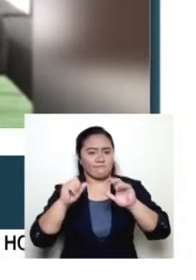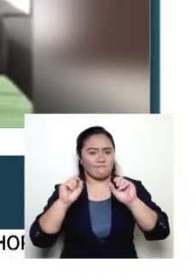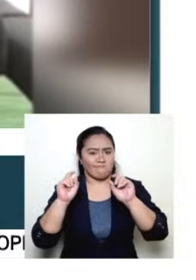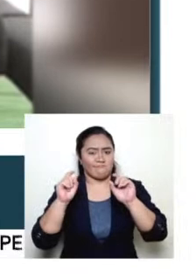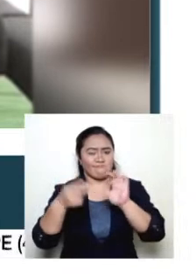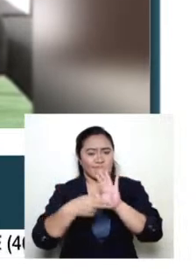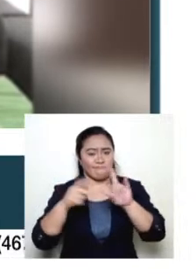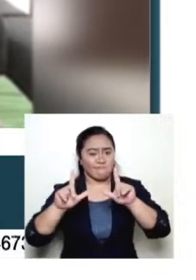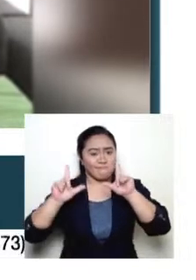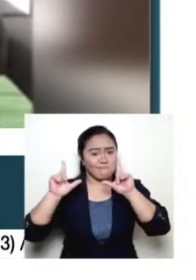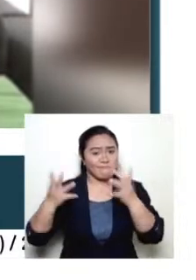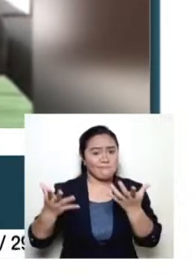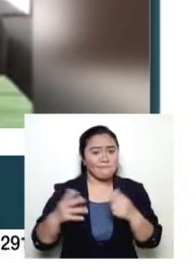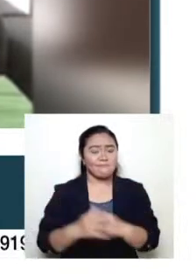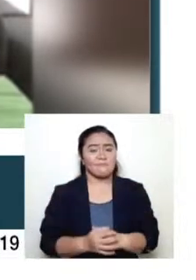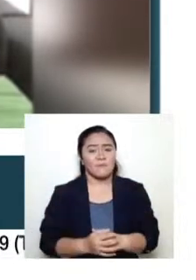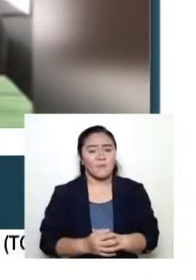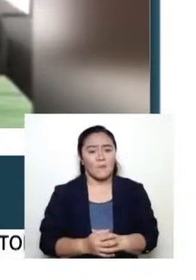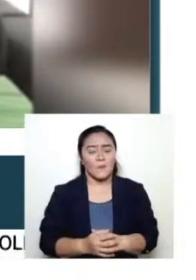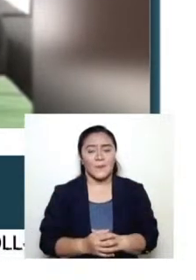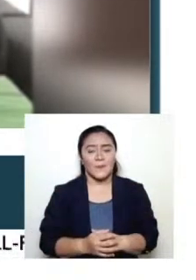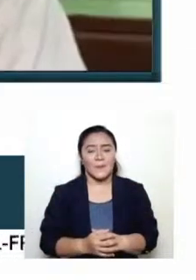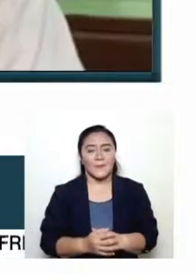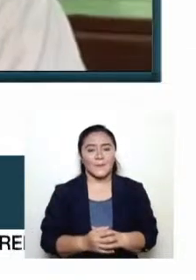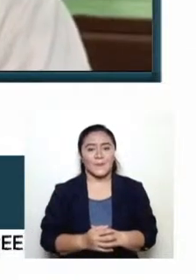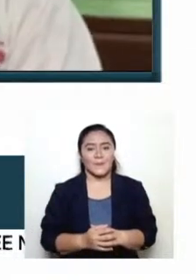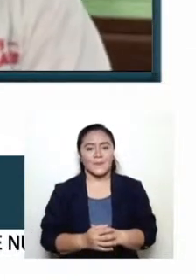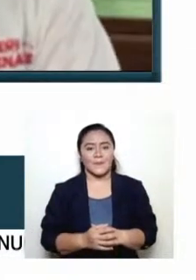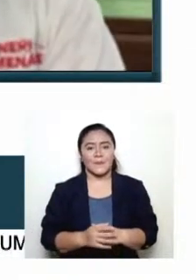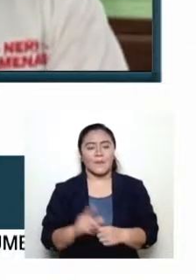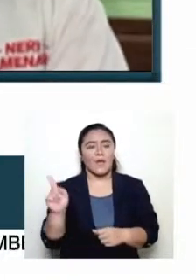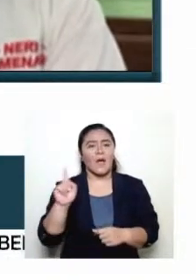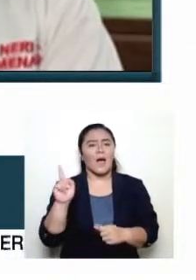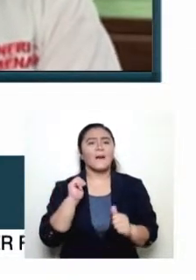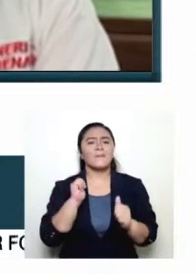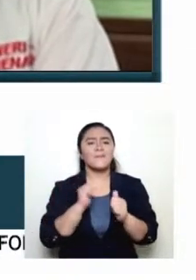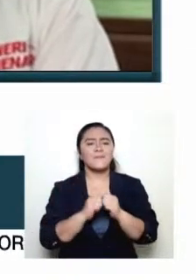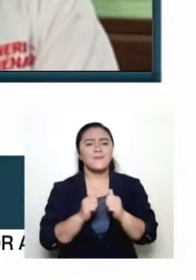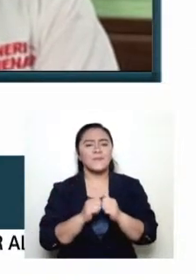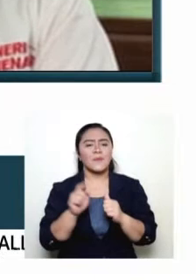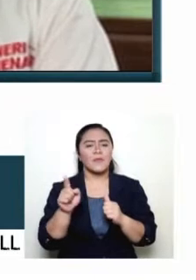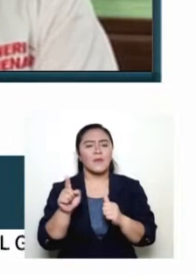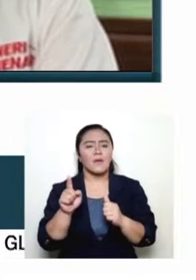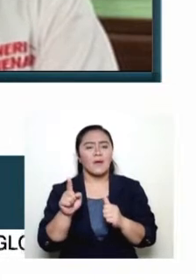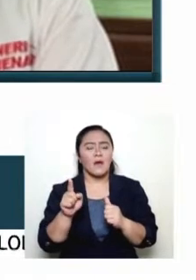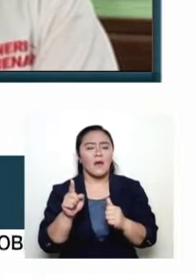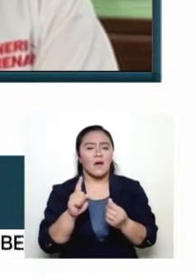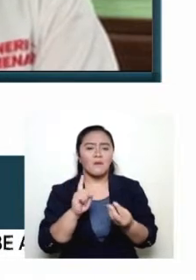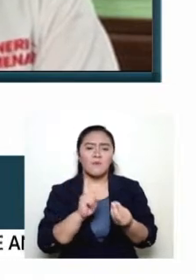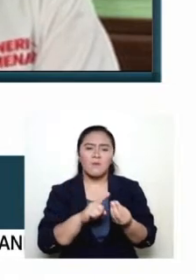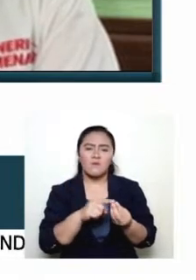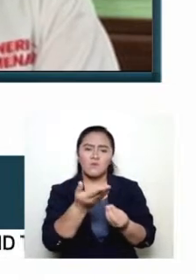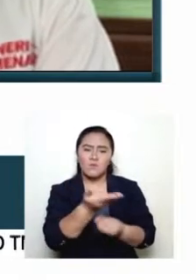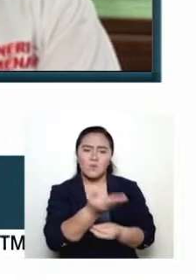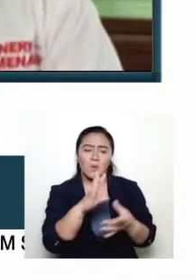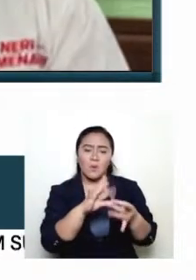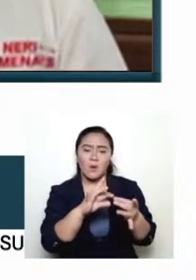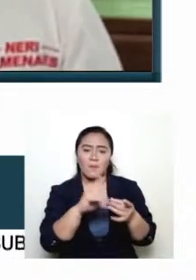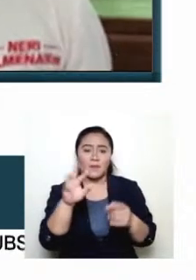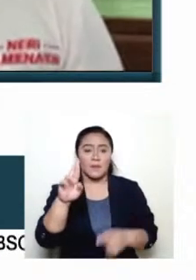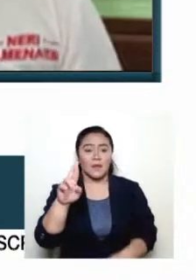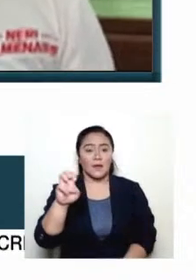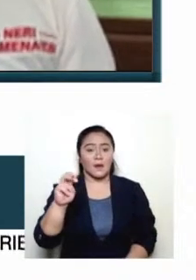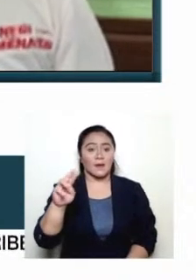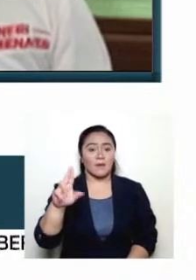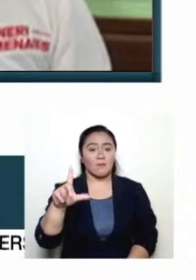Carmina. So then what to you is the goal of Congressman Remulla for saying all these things? Well, I